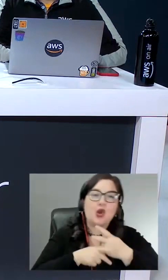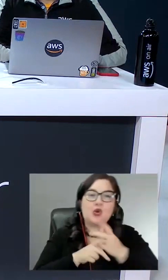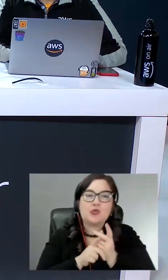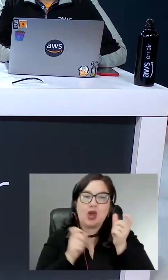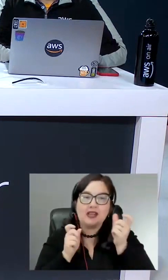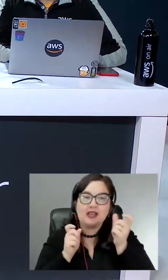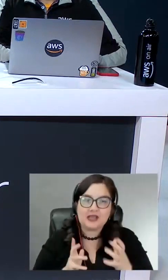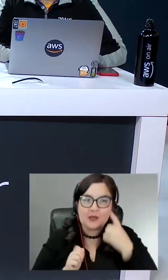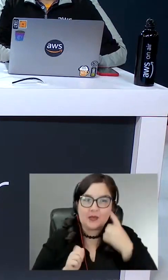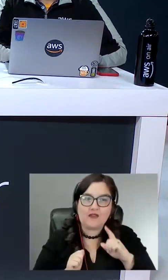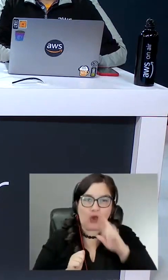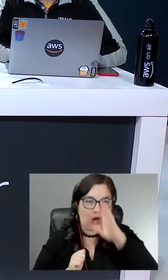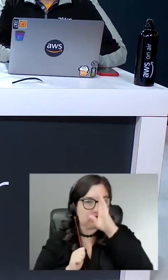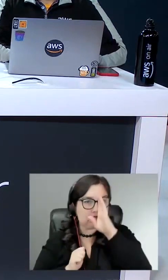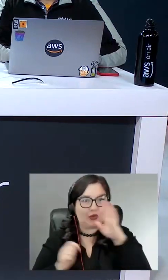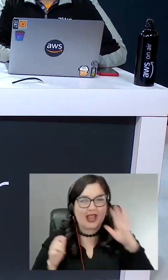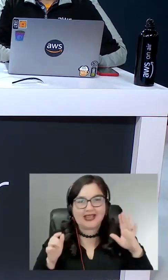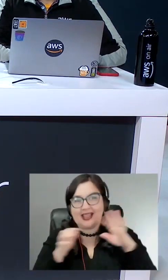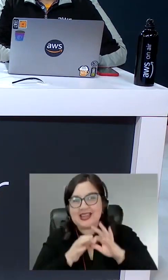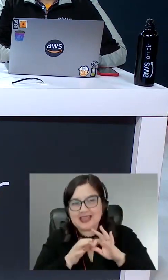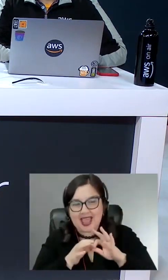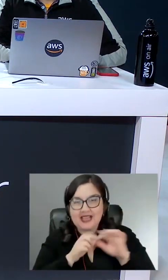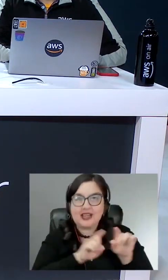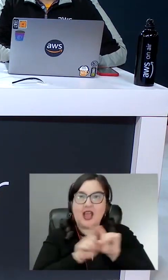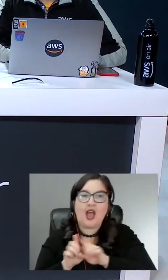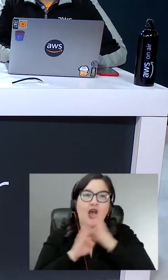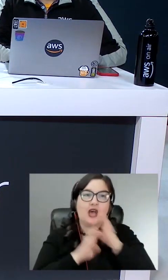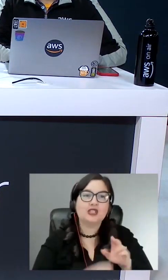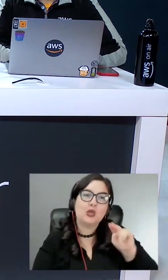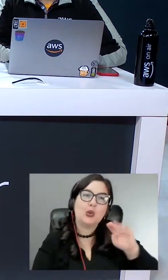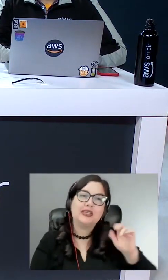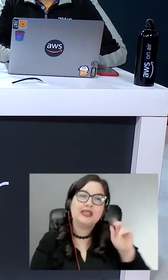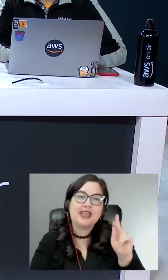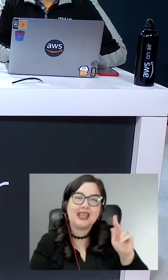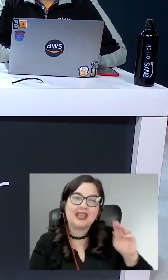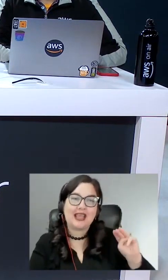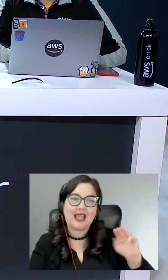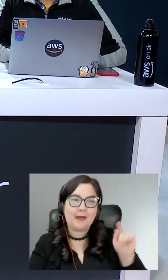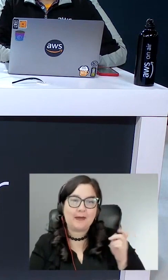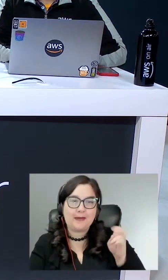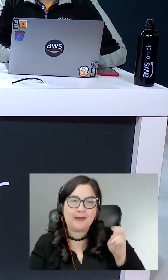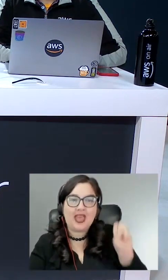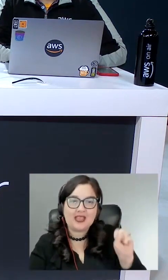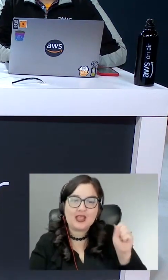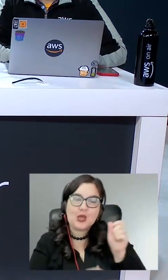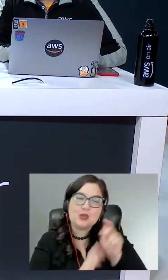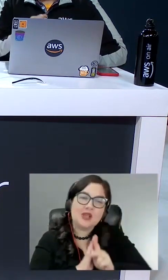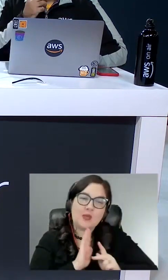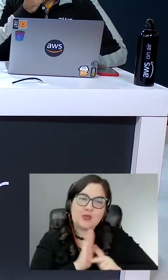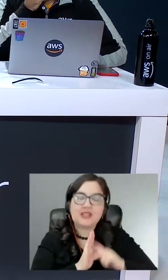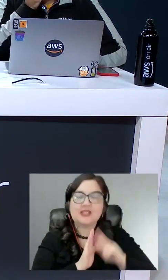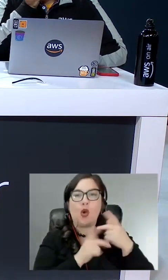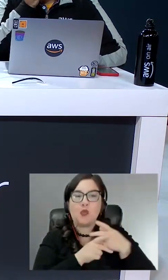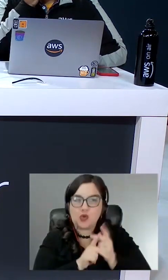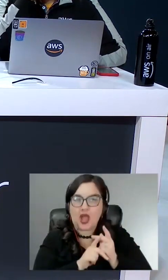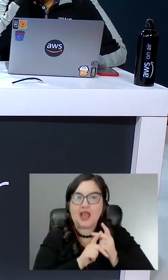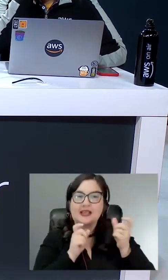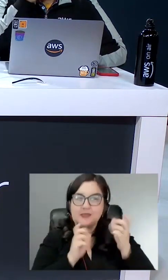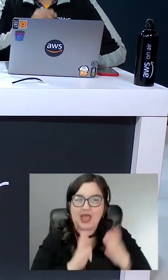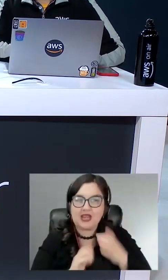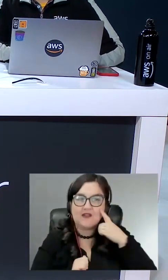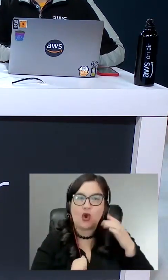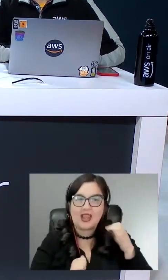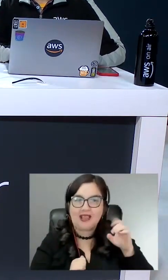Connect. Okay, and we also have Nick Matthews. Nick, what do you do? Principal product manager on the VPC team for Cloud WAN. All right, so